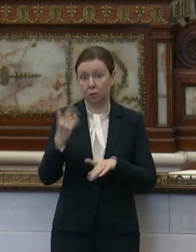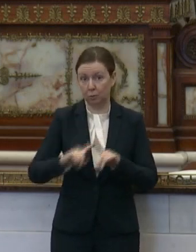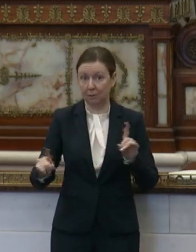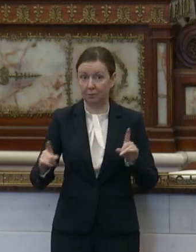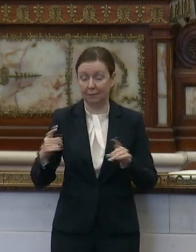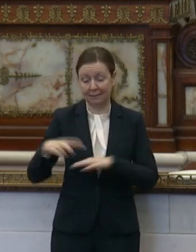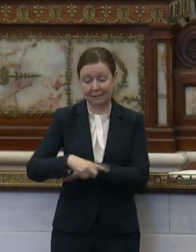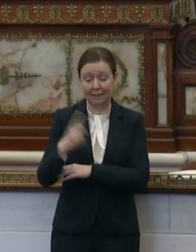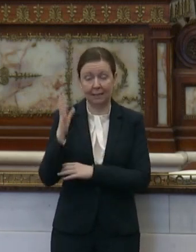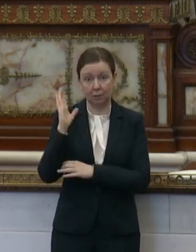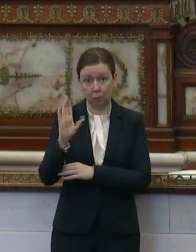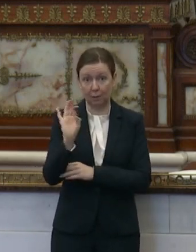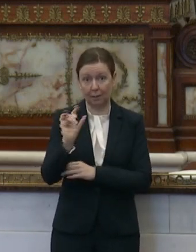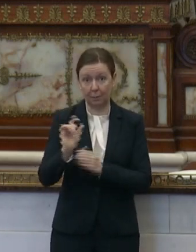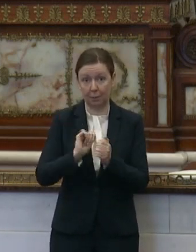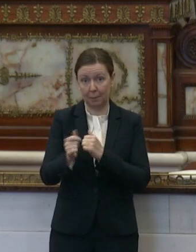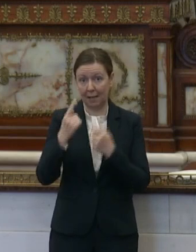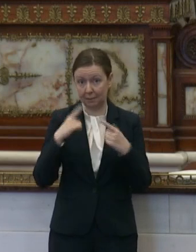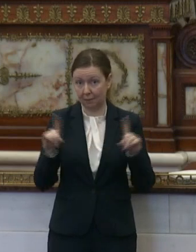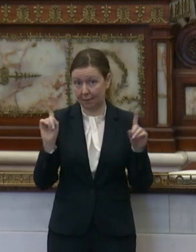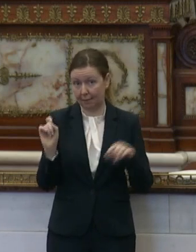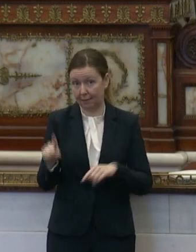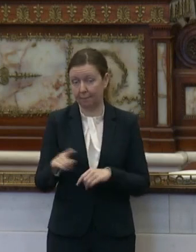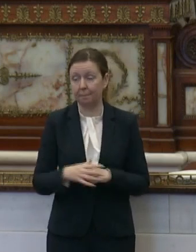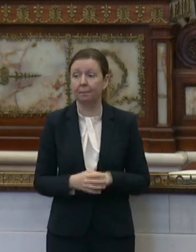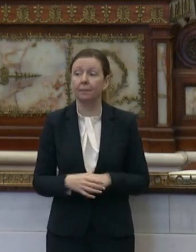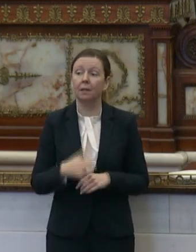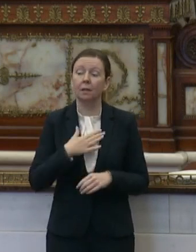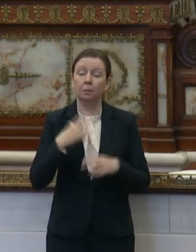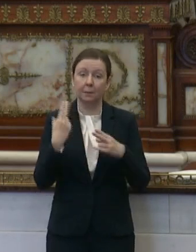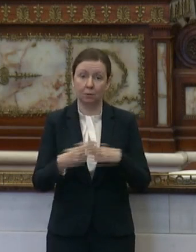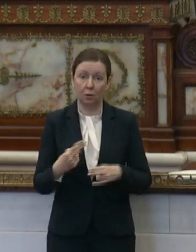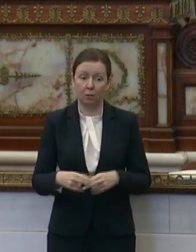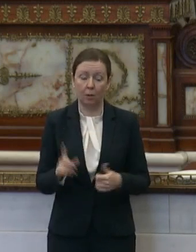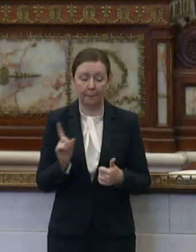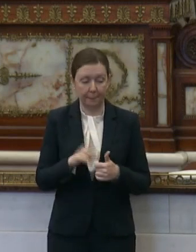question now is, shall the bill pass finally? Mr. Decker, please call the roll.